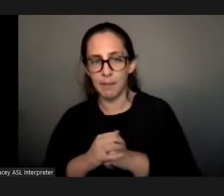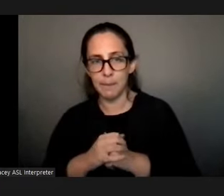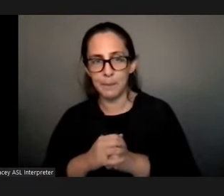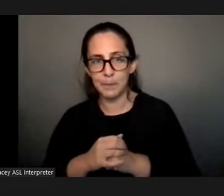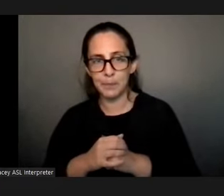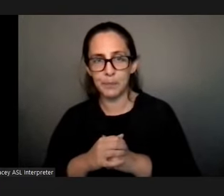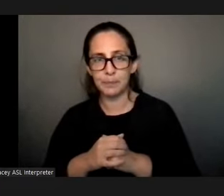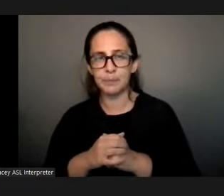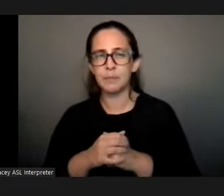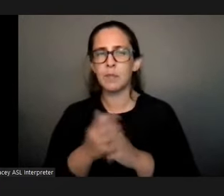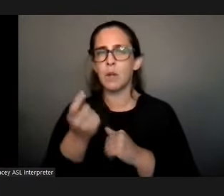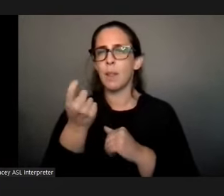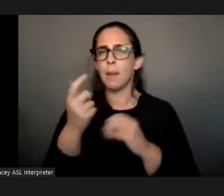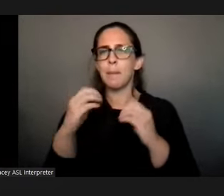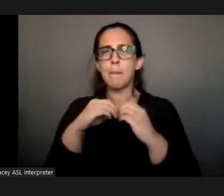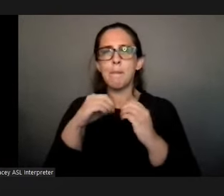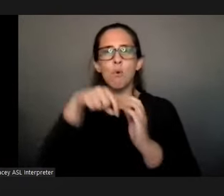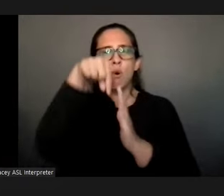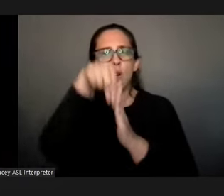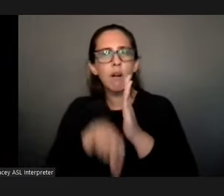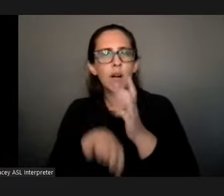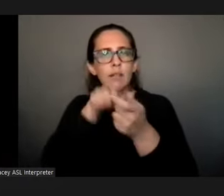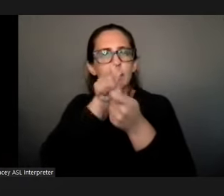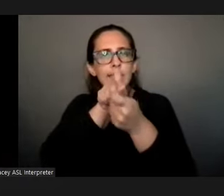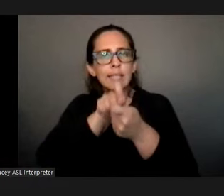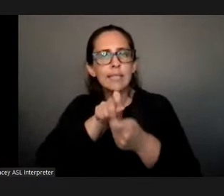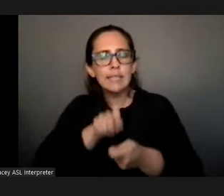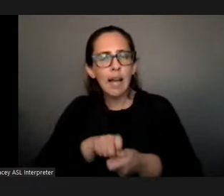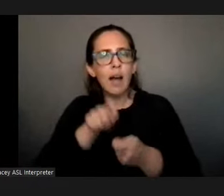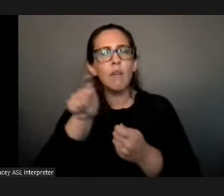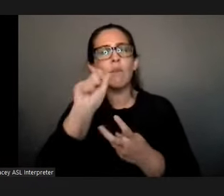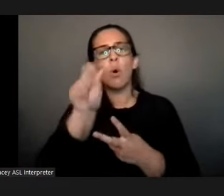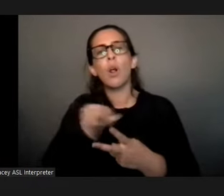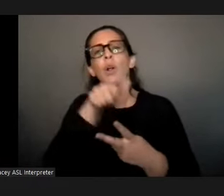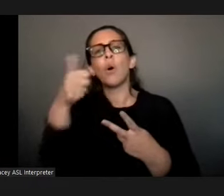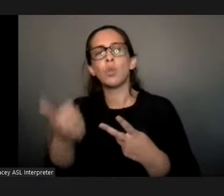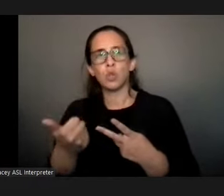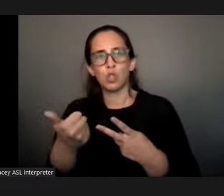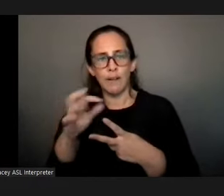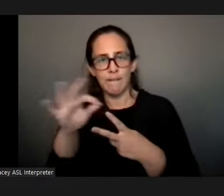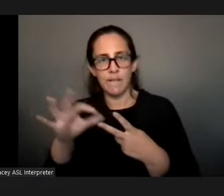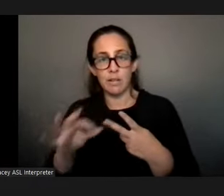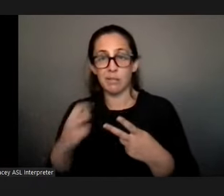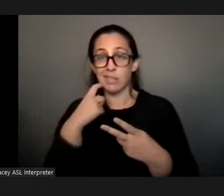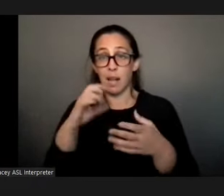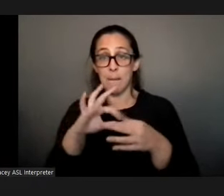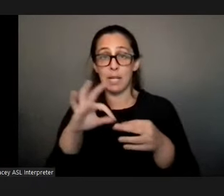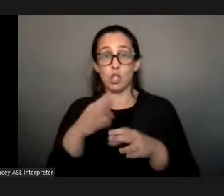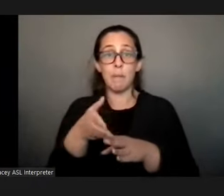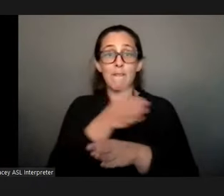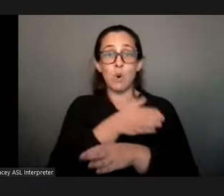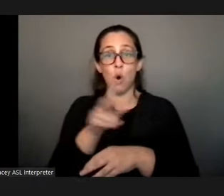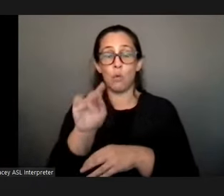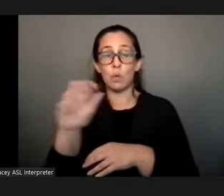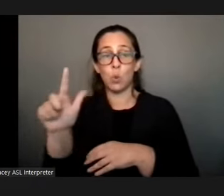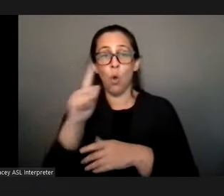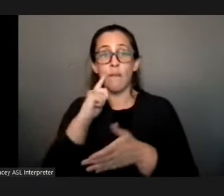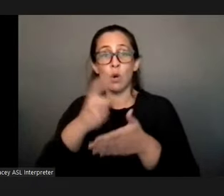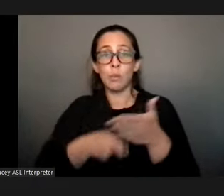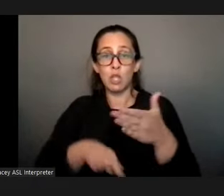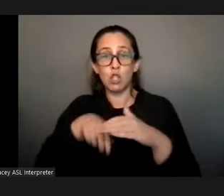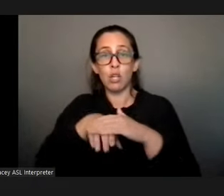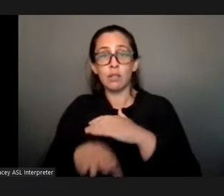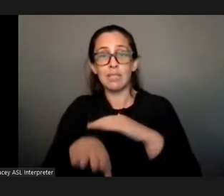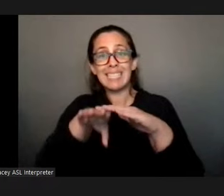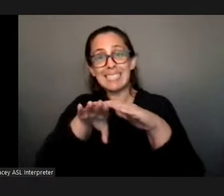A little more detail on the proposed Central Business District tolling program alternative. As noted earlier, tolls would be charged for vehicles entering Manhattan south